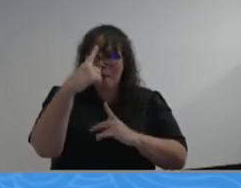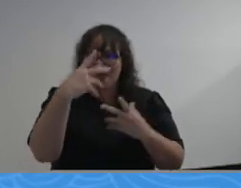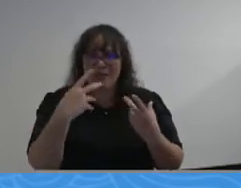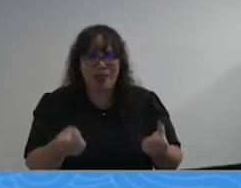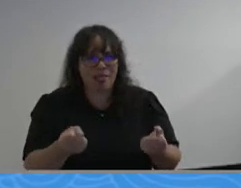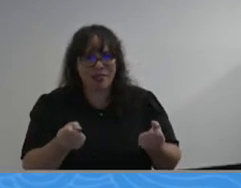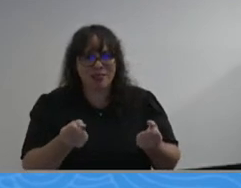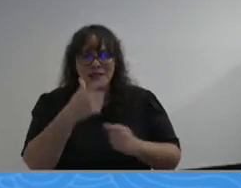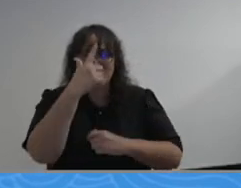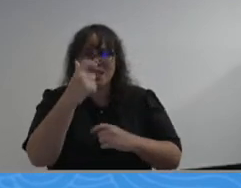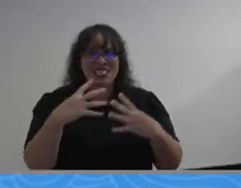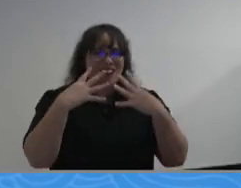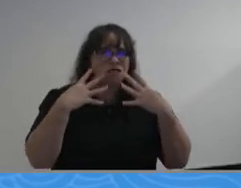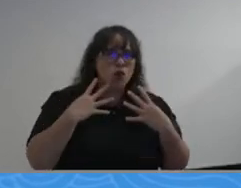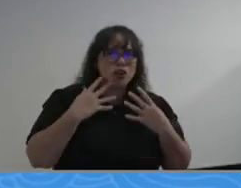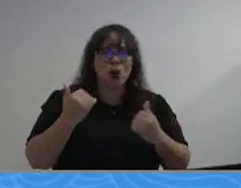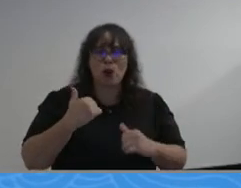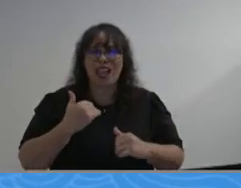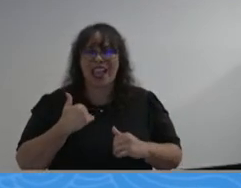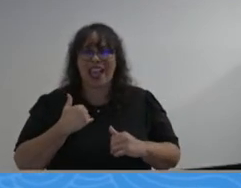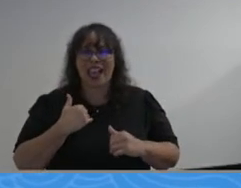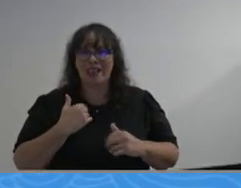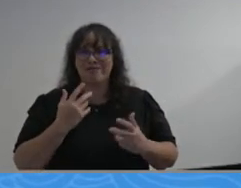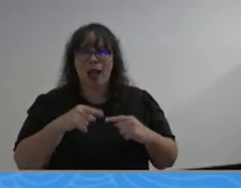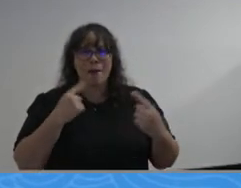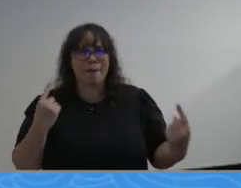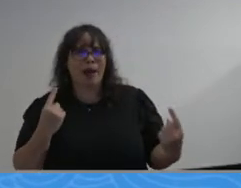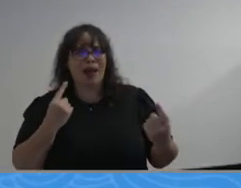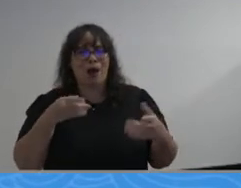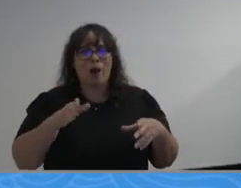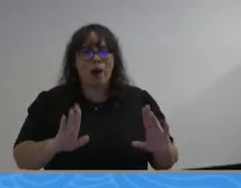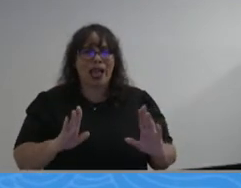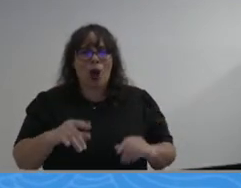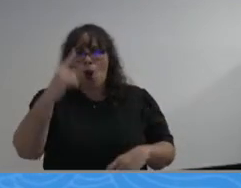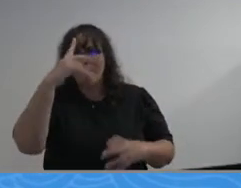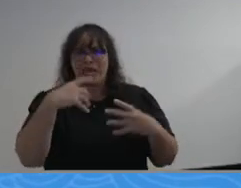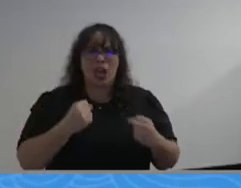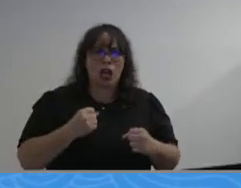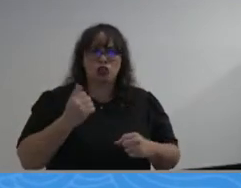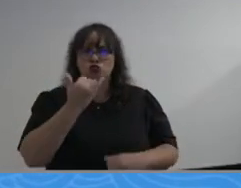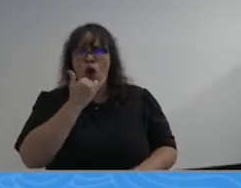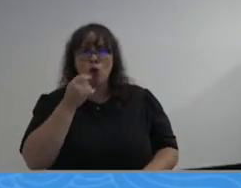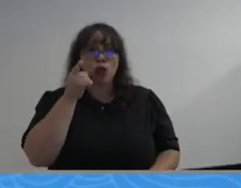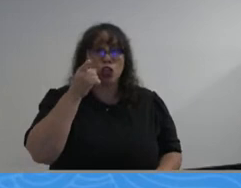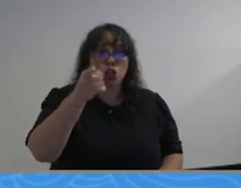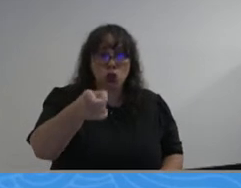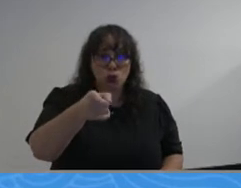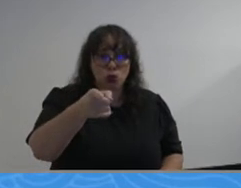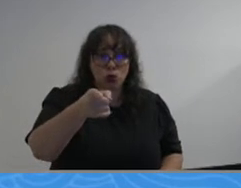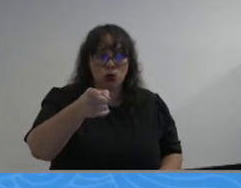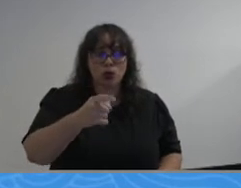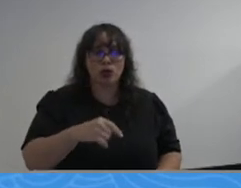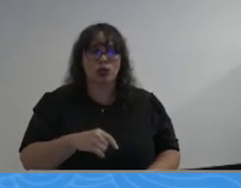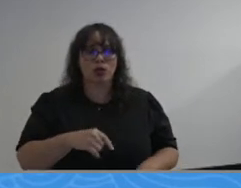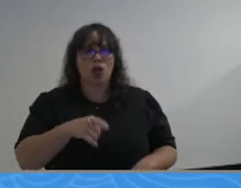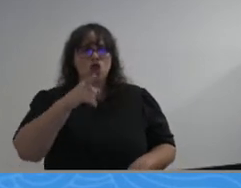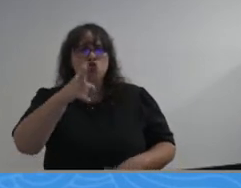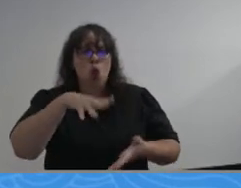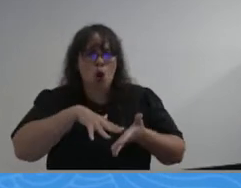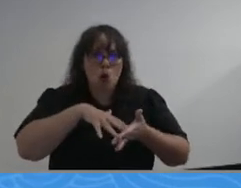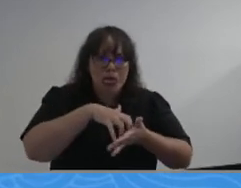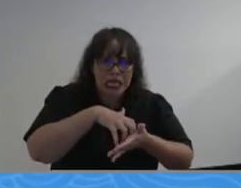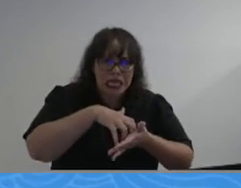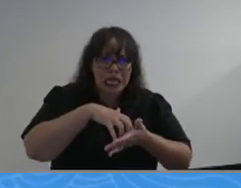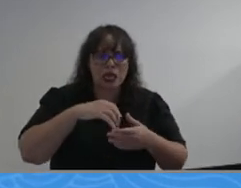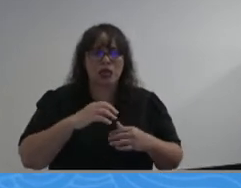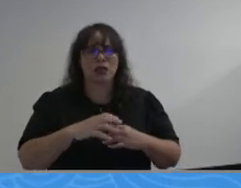unfortunately had this very, I think, just backwards way of saying mental health is something that's wrong with you. That saying you have mental health challenges makes you weak. That